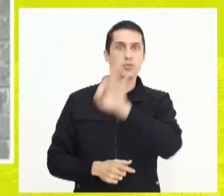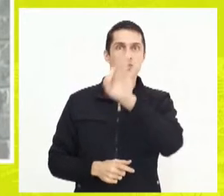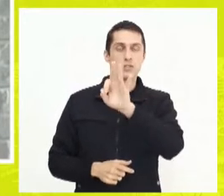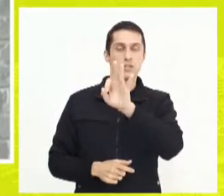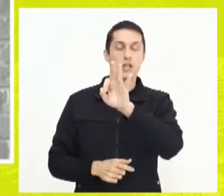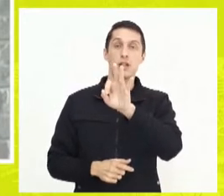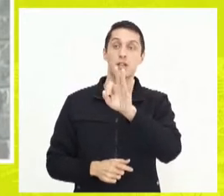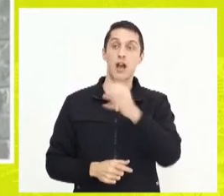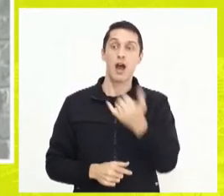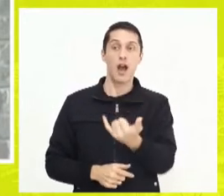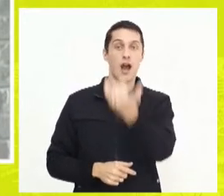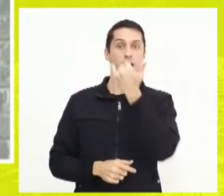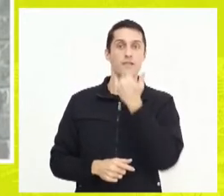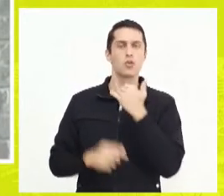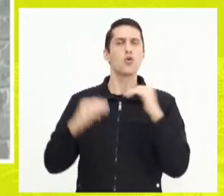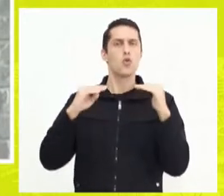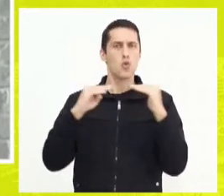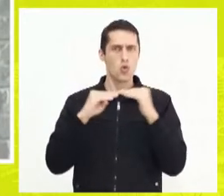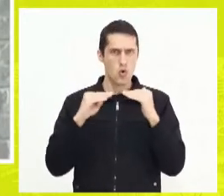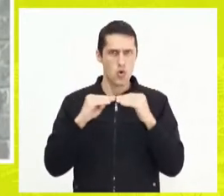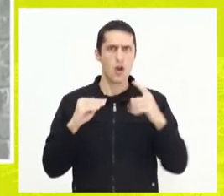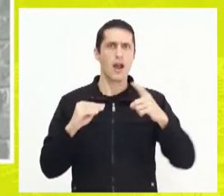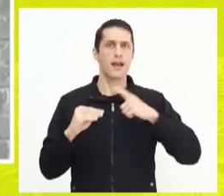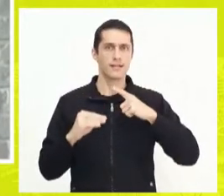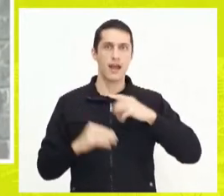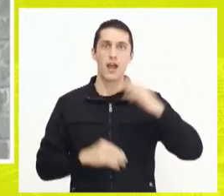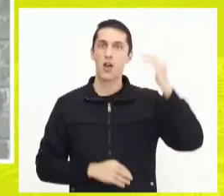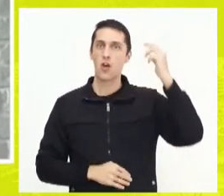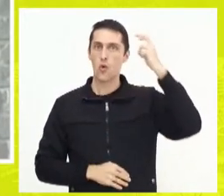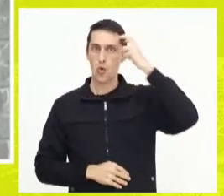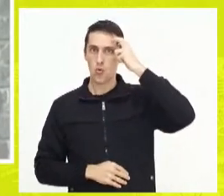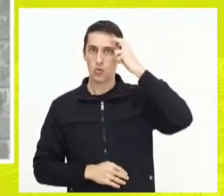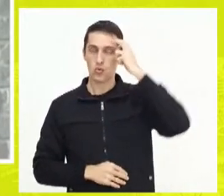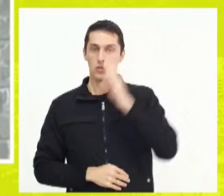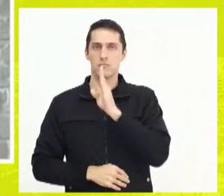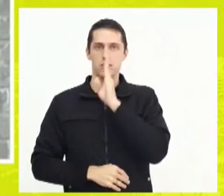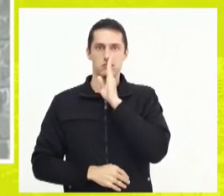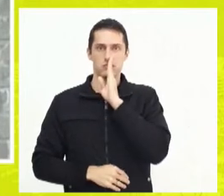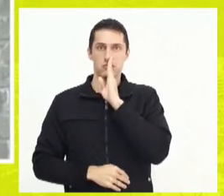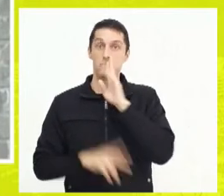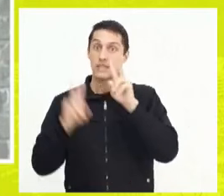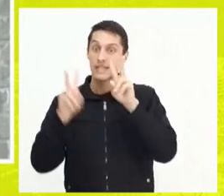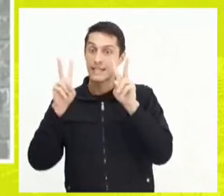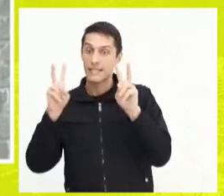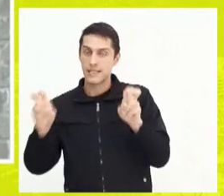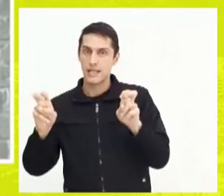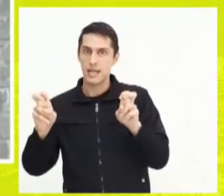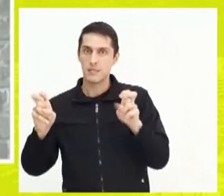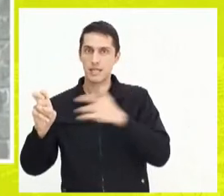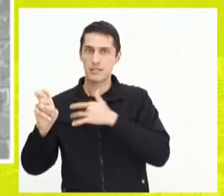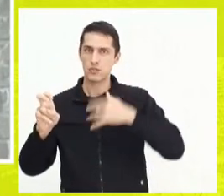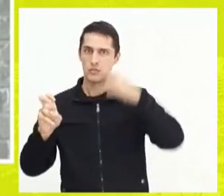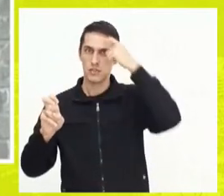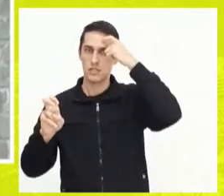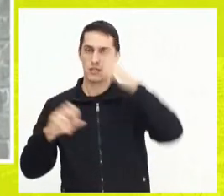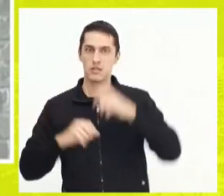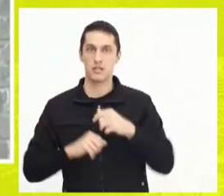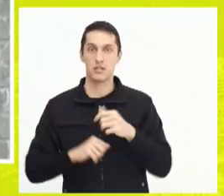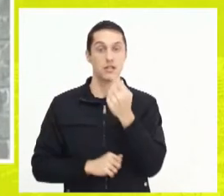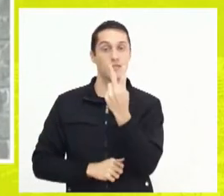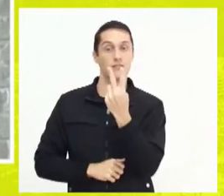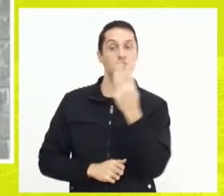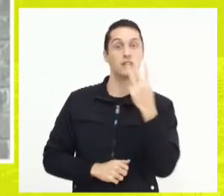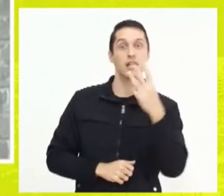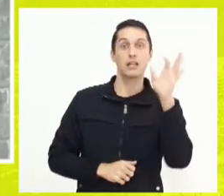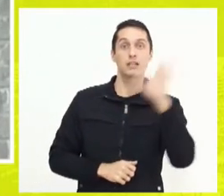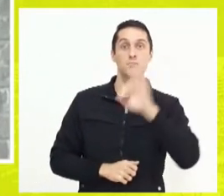said they agreed that there is a culture of silence when the subject is mental health 23 said